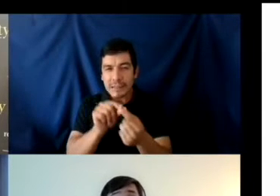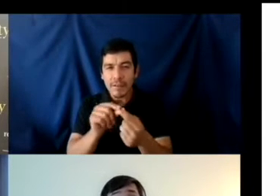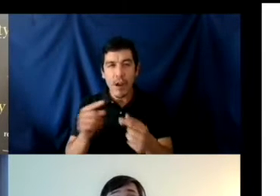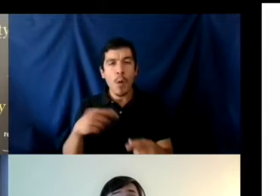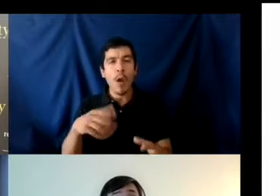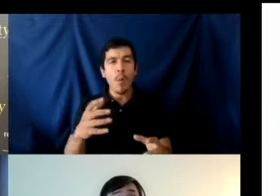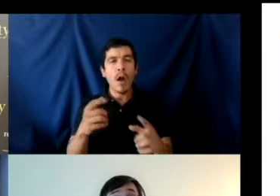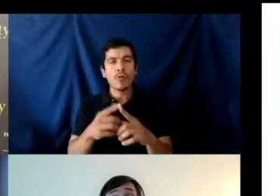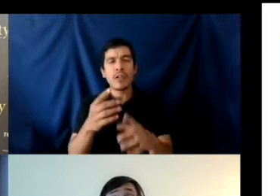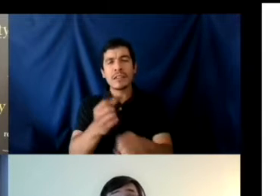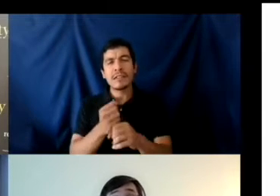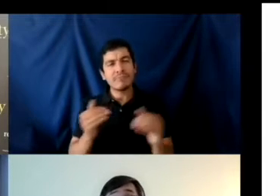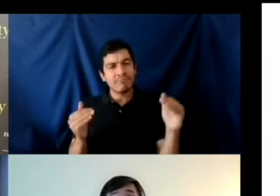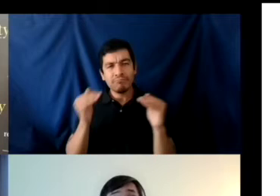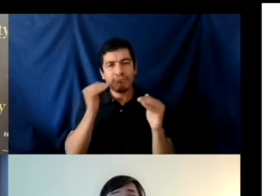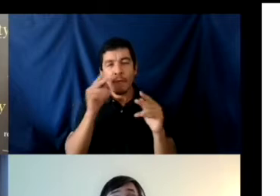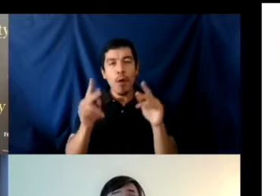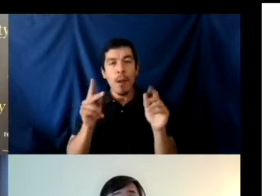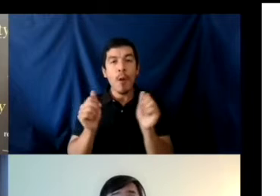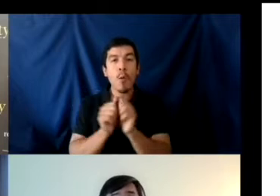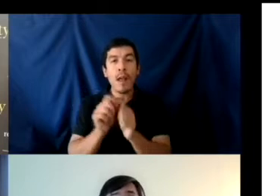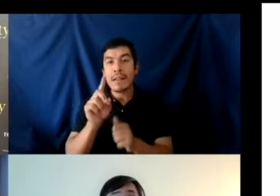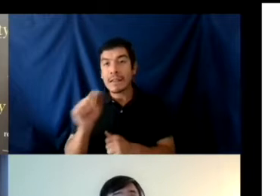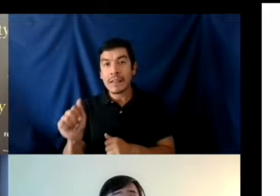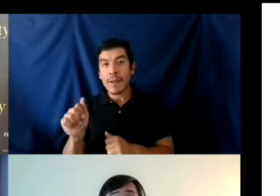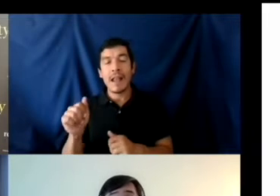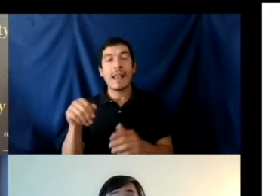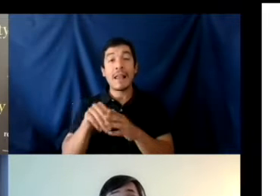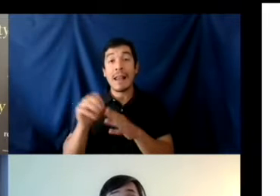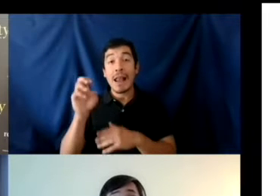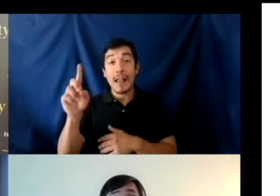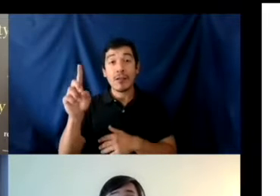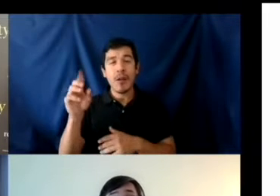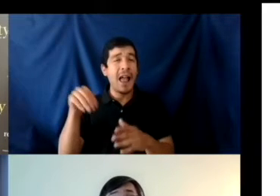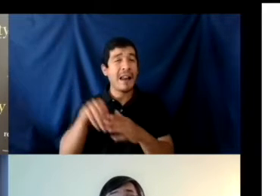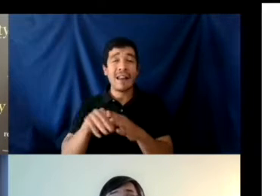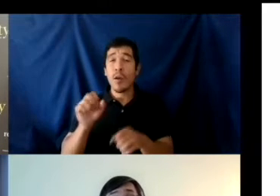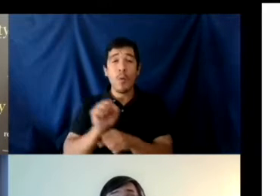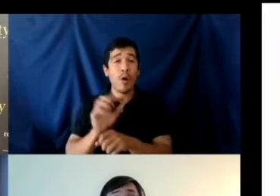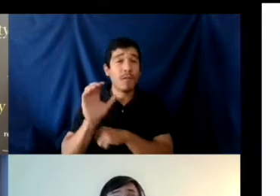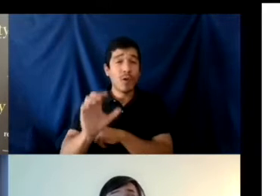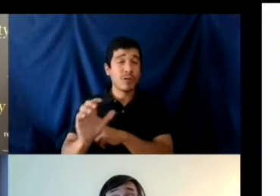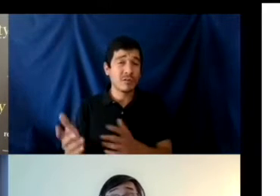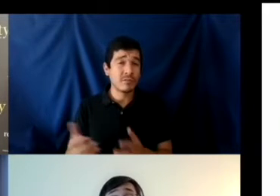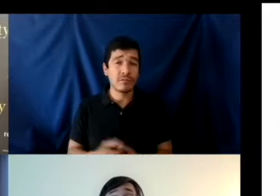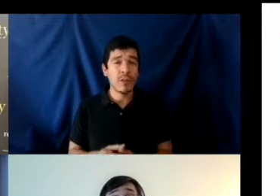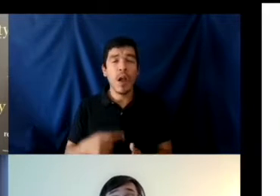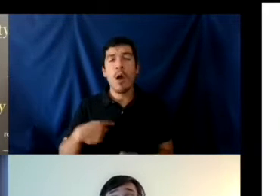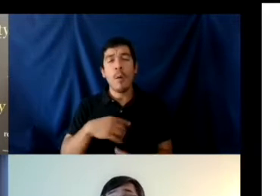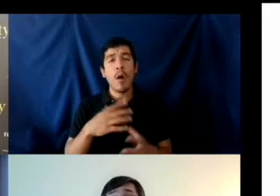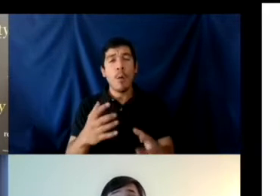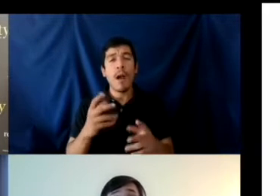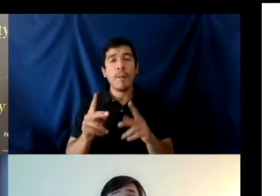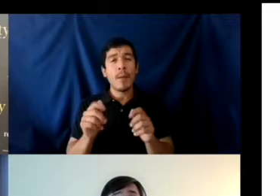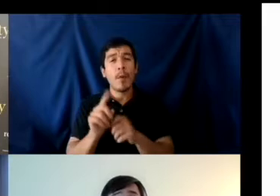achieve parity for people with and without disabilities in education and in the US workforce. We want people with